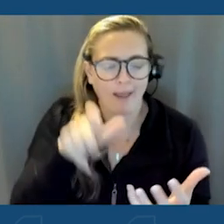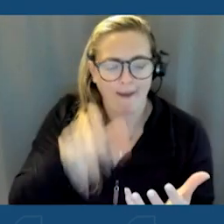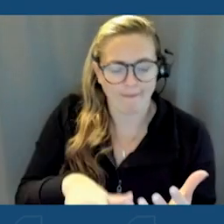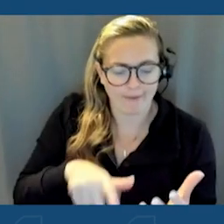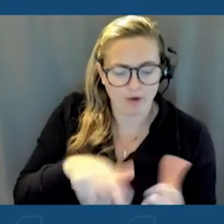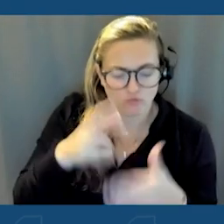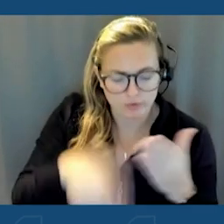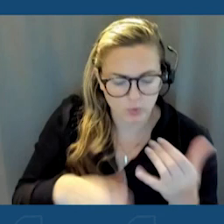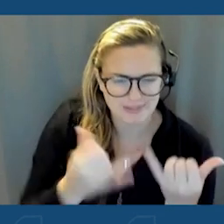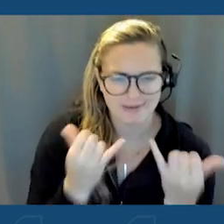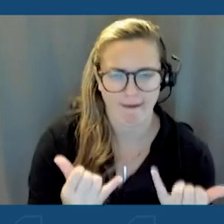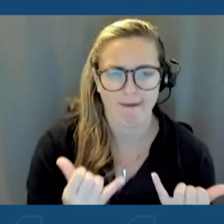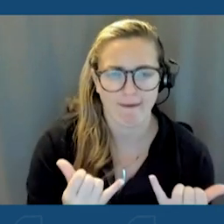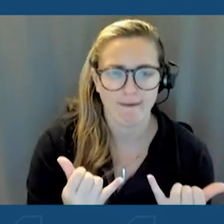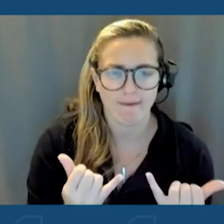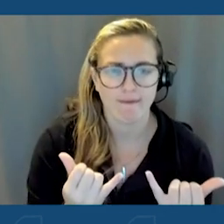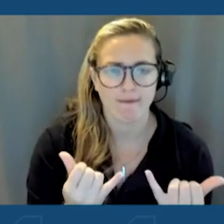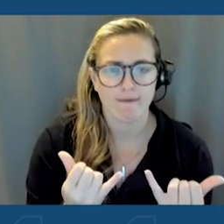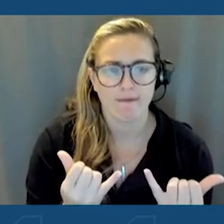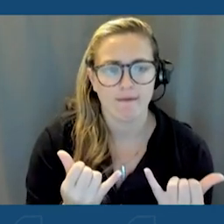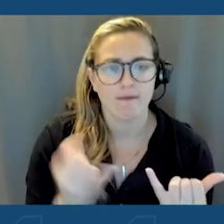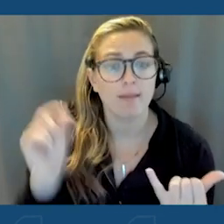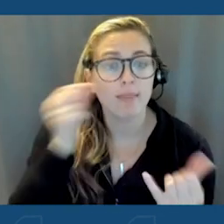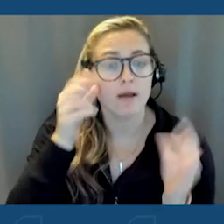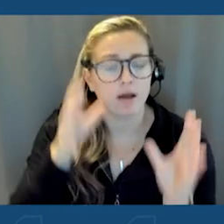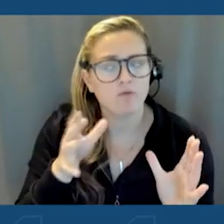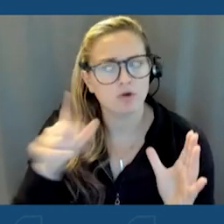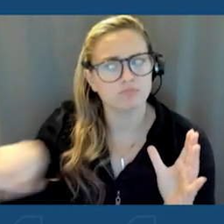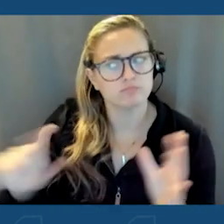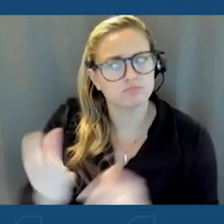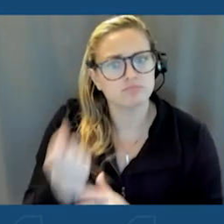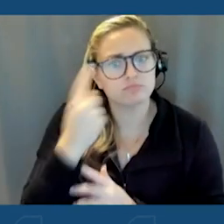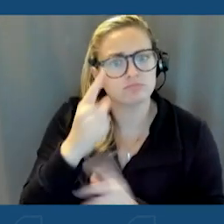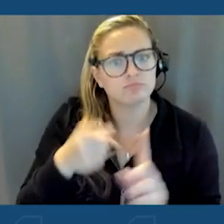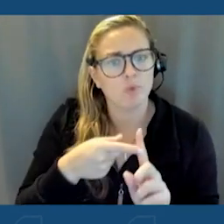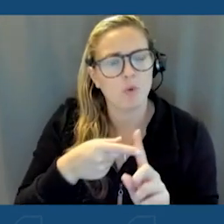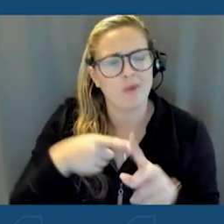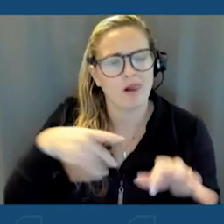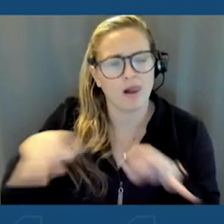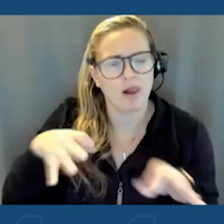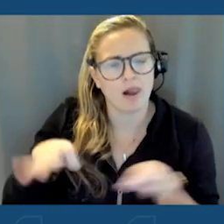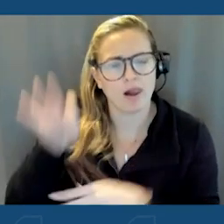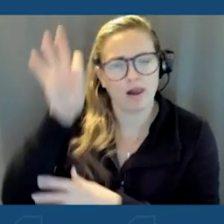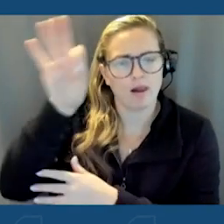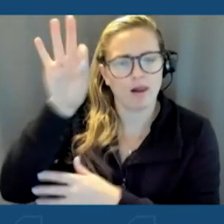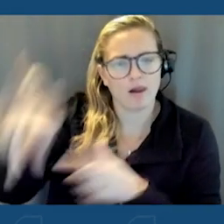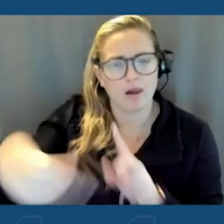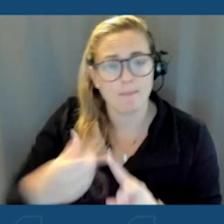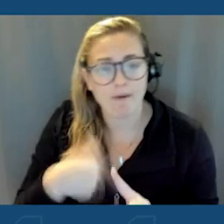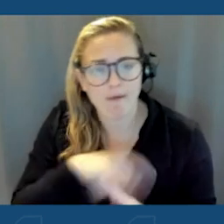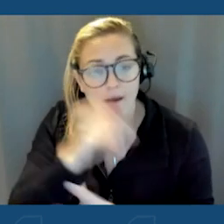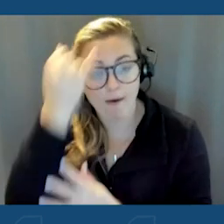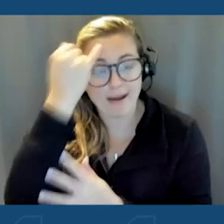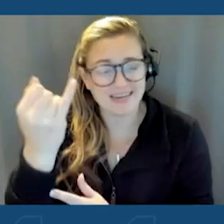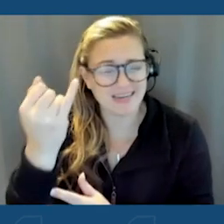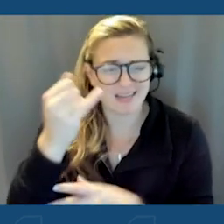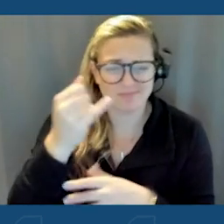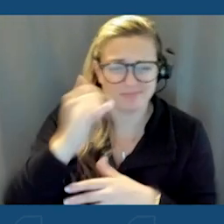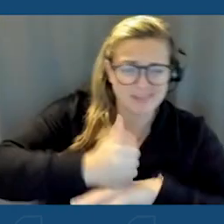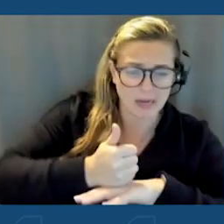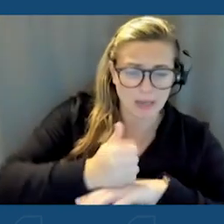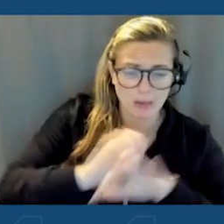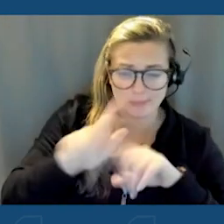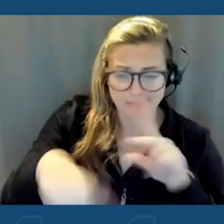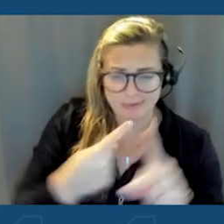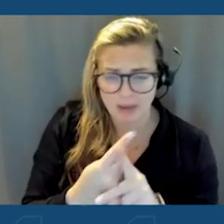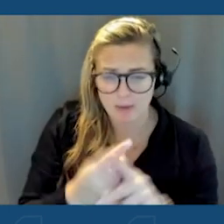today, the governor understood when we pitched this idea of this kind of unit that it was not going to